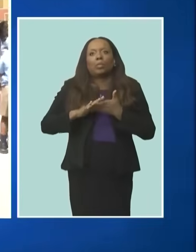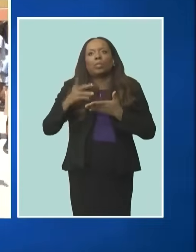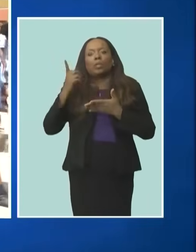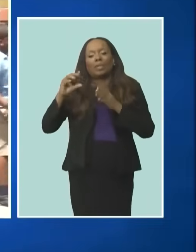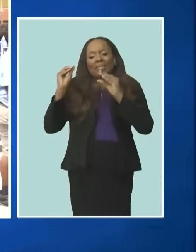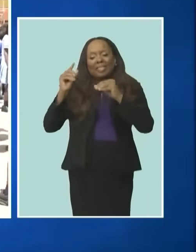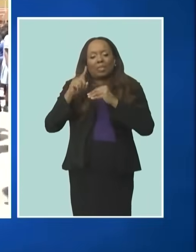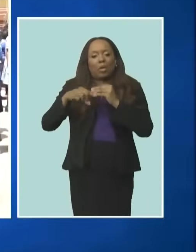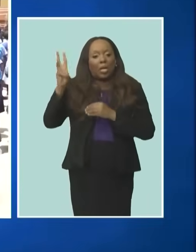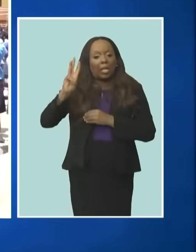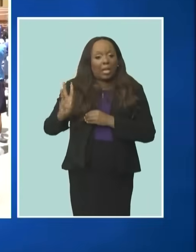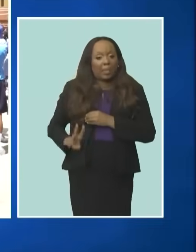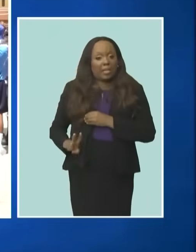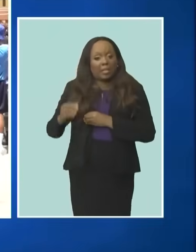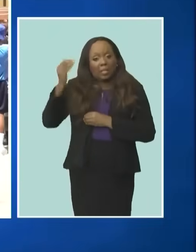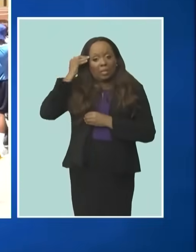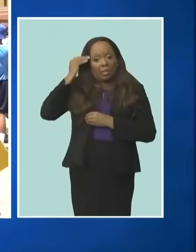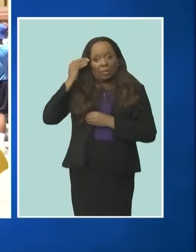Primary School for the start of the